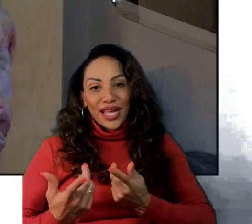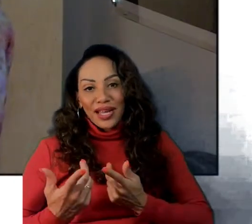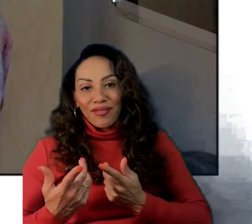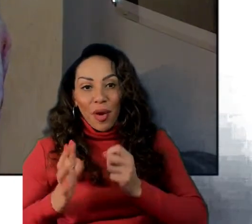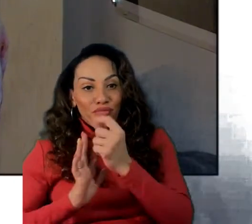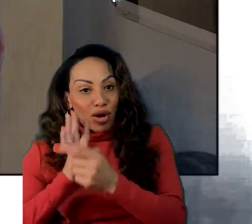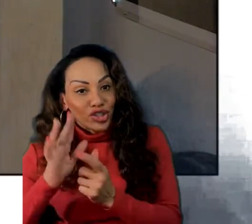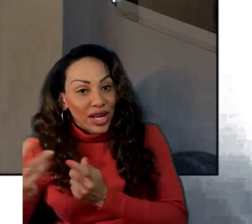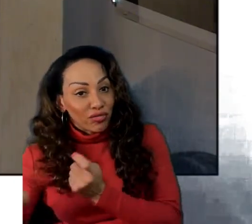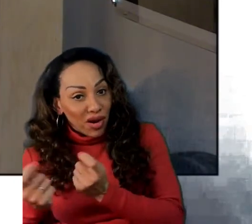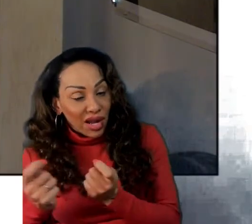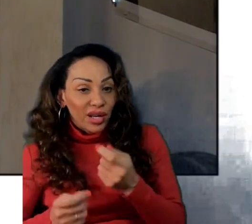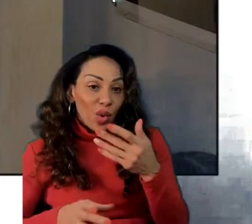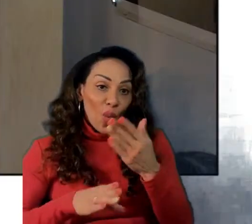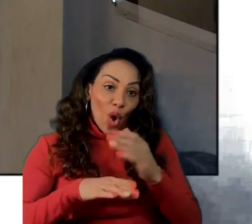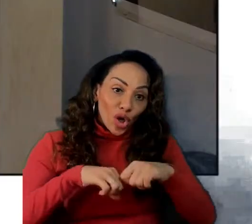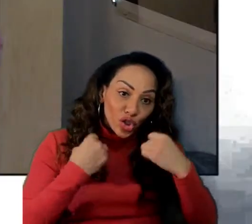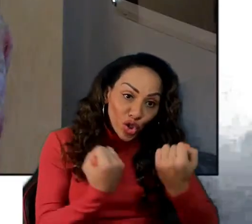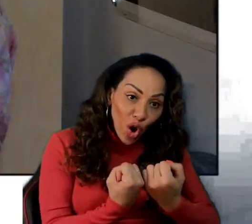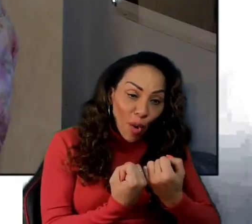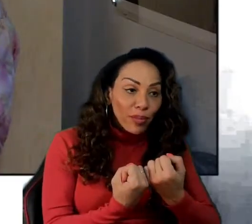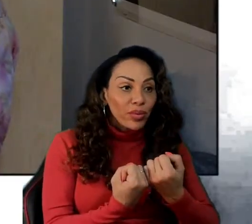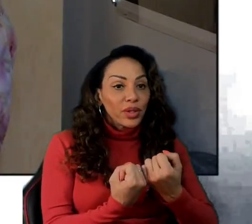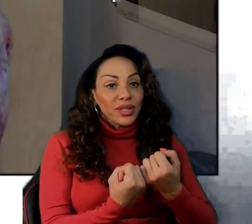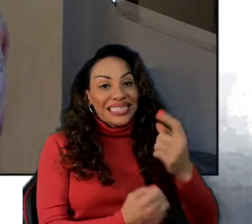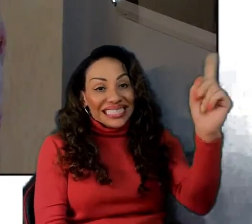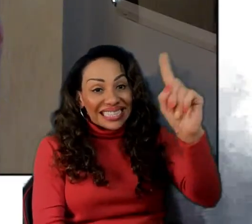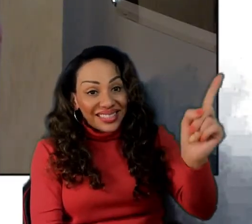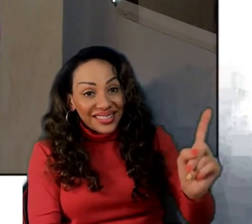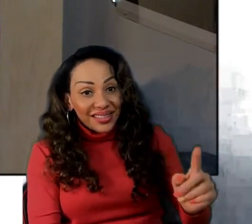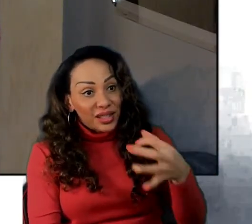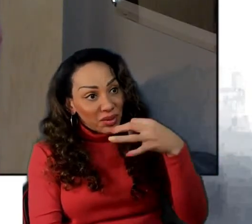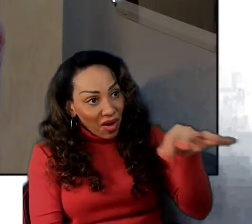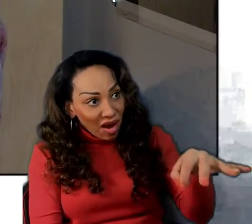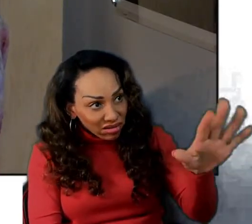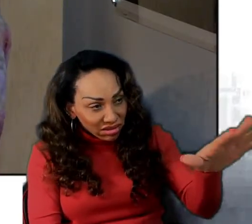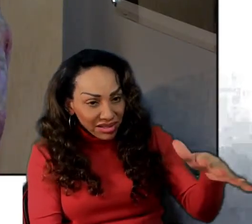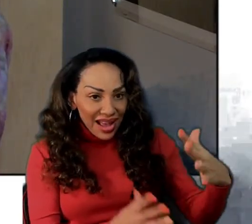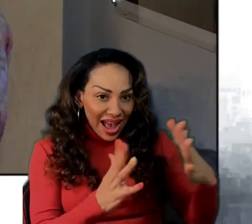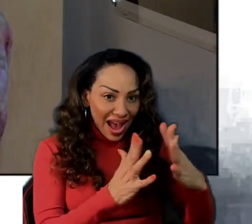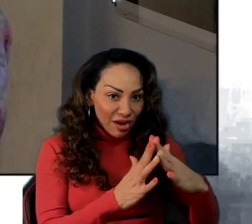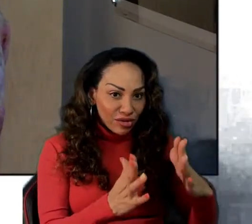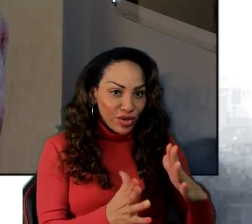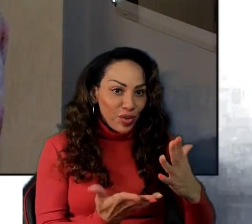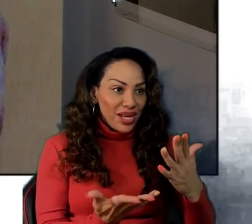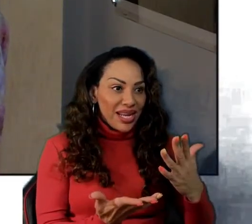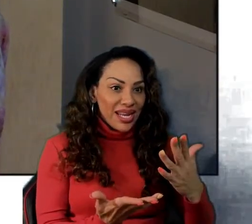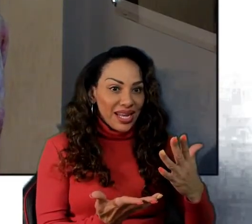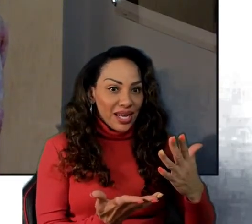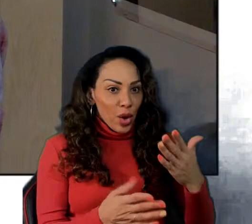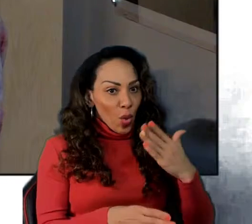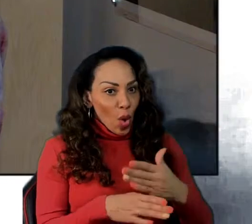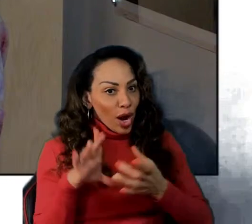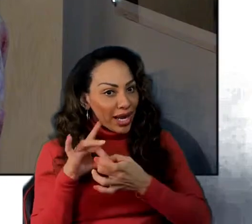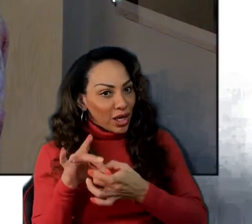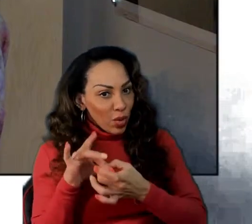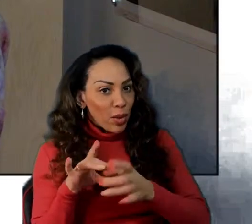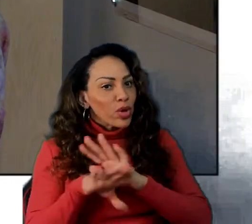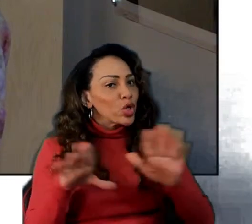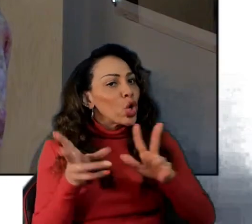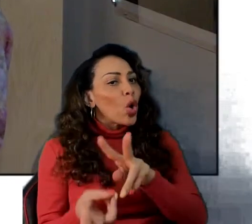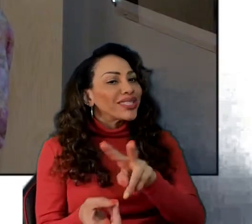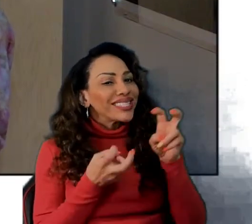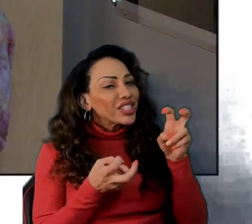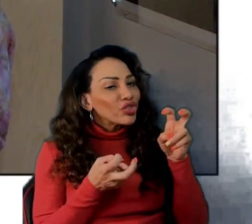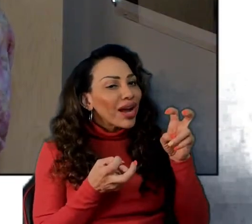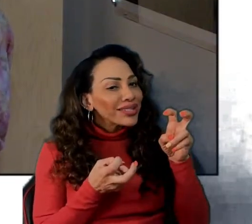how do we have this kind of collaborative relationship where we're not extracting from the algae, we're not,